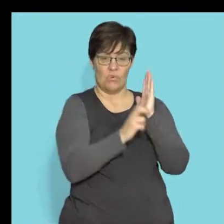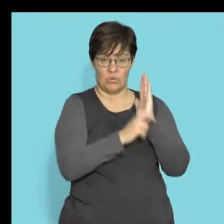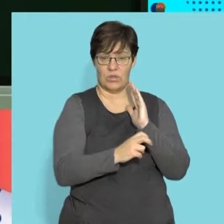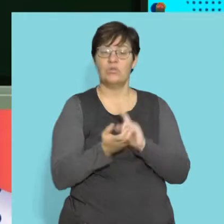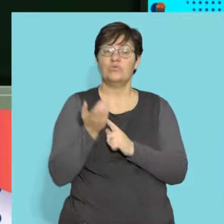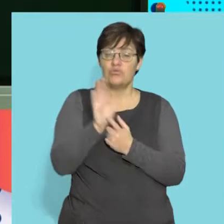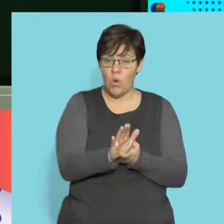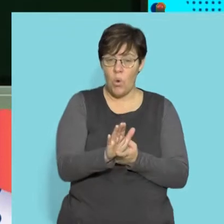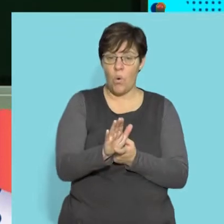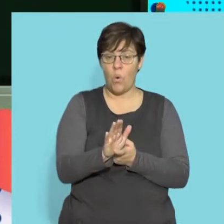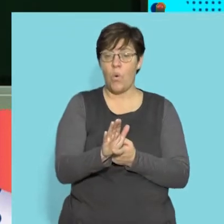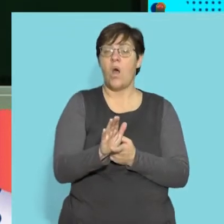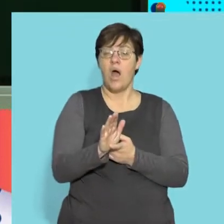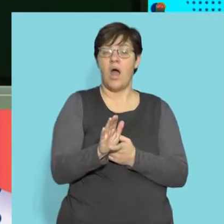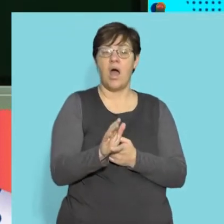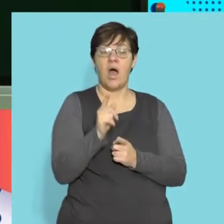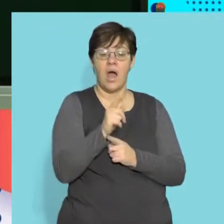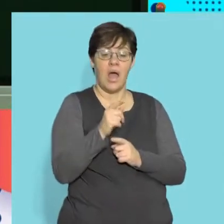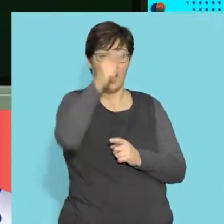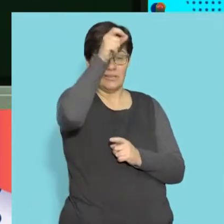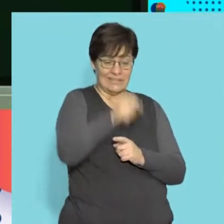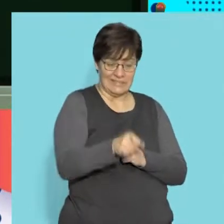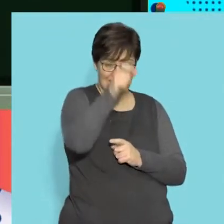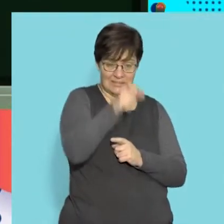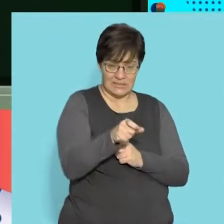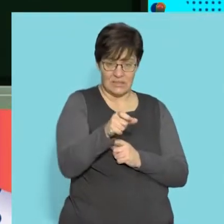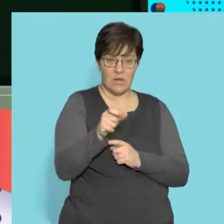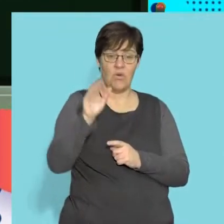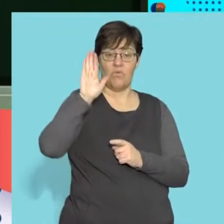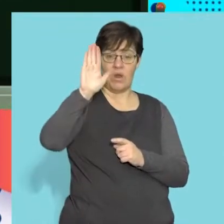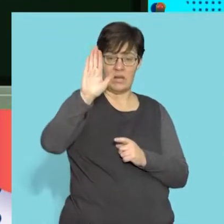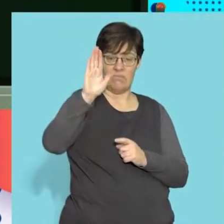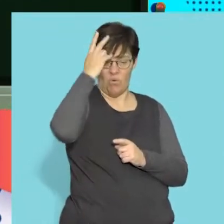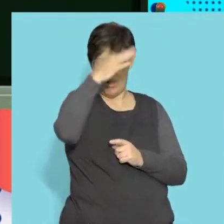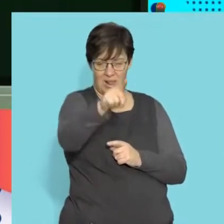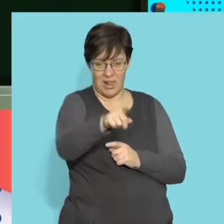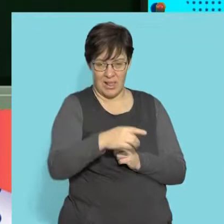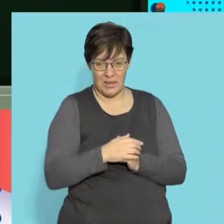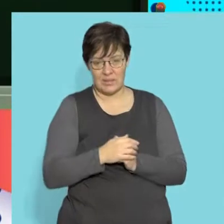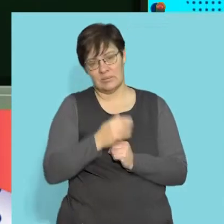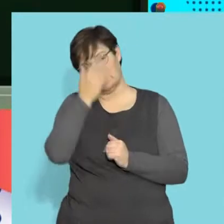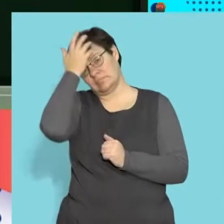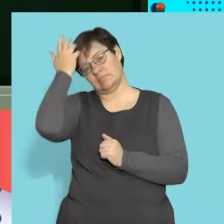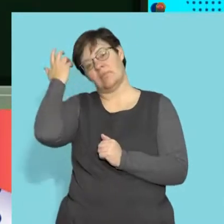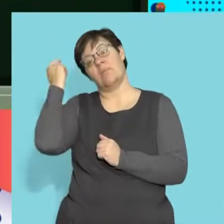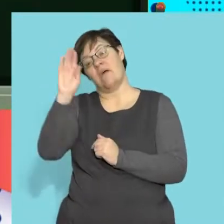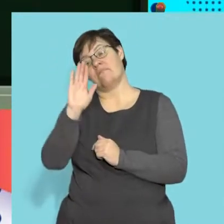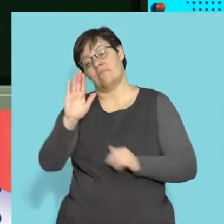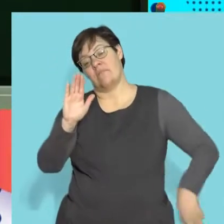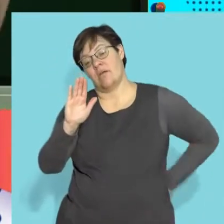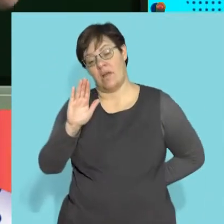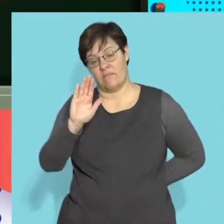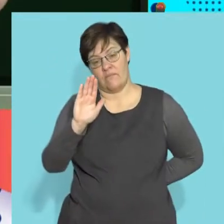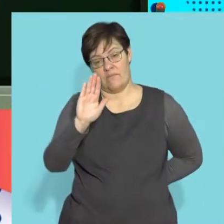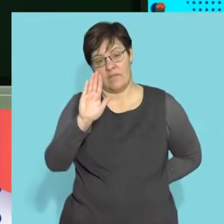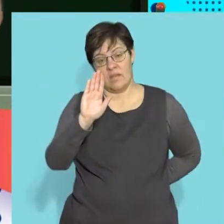rule to show the magnetic field around the current-carrying conductor. Now, do you remember the right-hand rule? Remember, I'm going